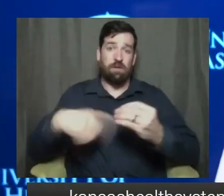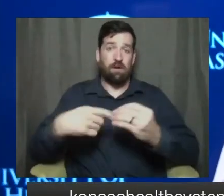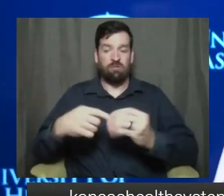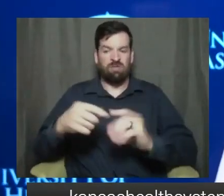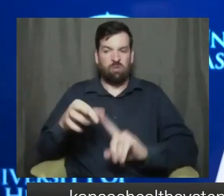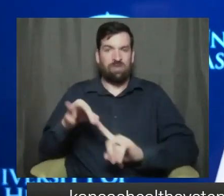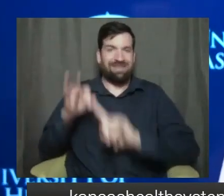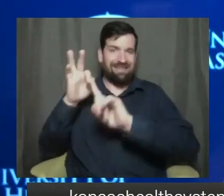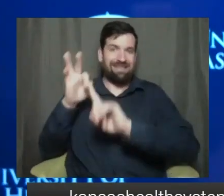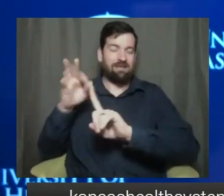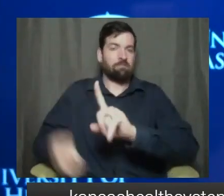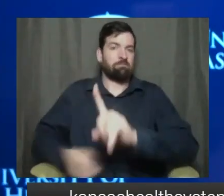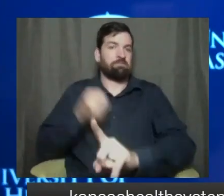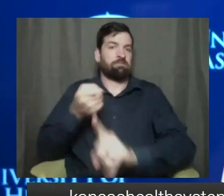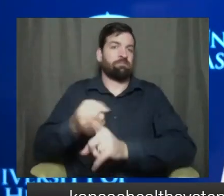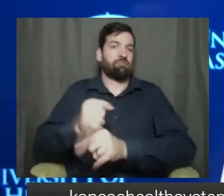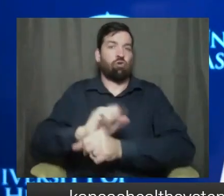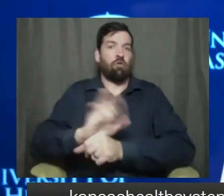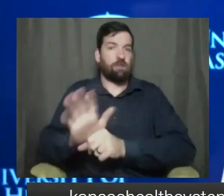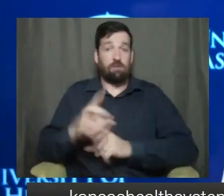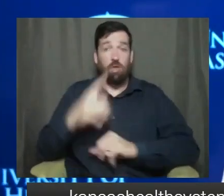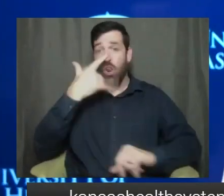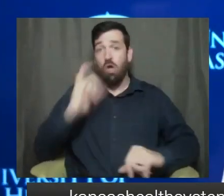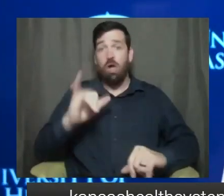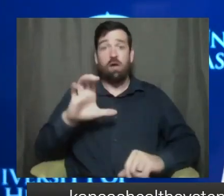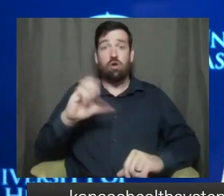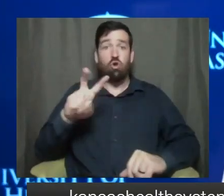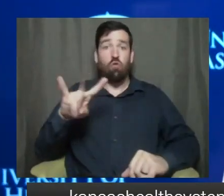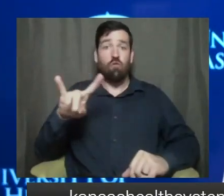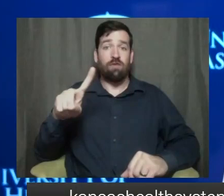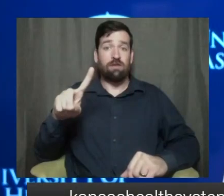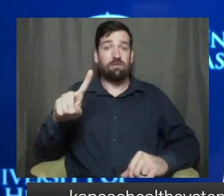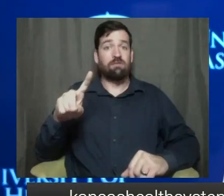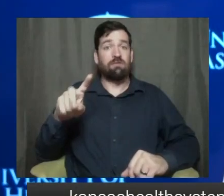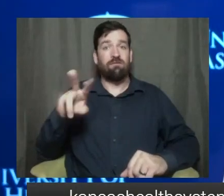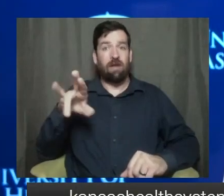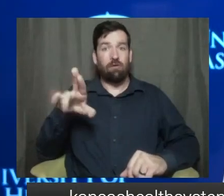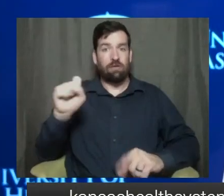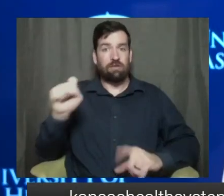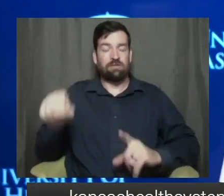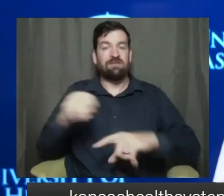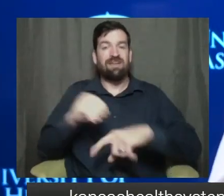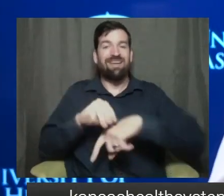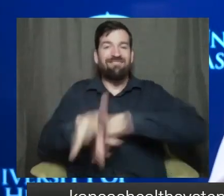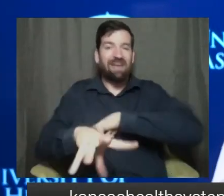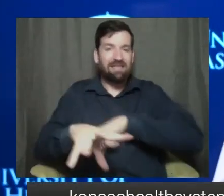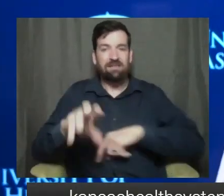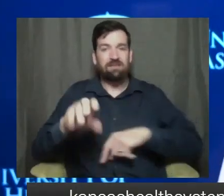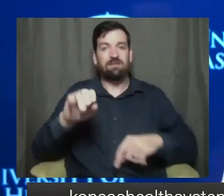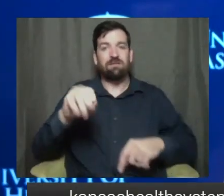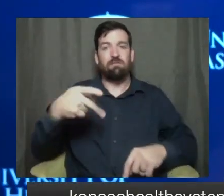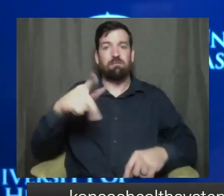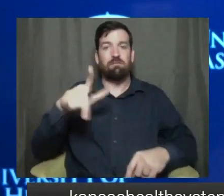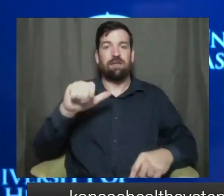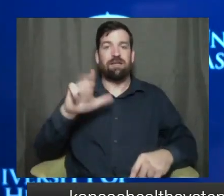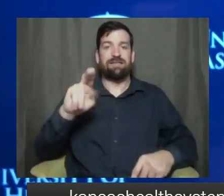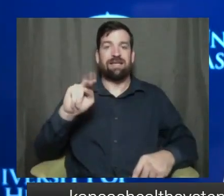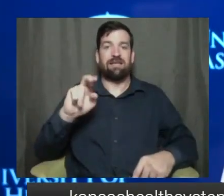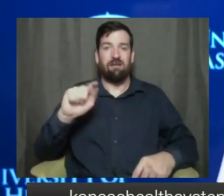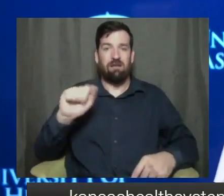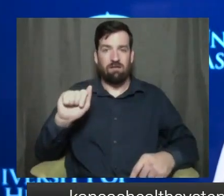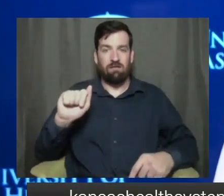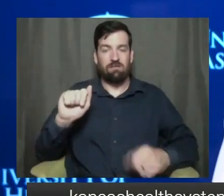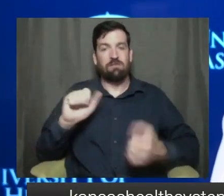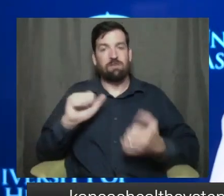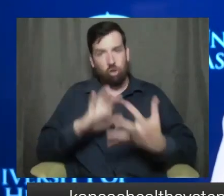because it looks like the COVID virus infects the placenta and causes things that are common anyway in pregnancy to become